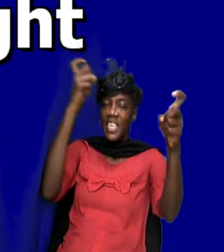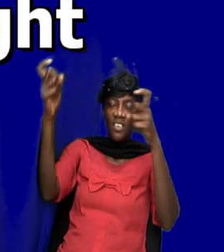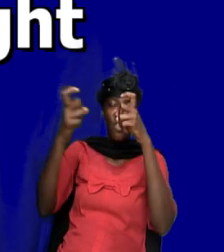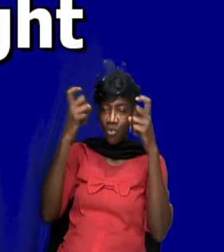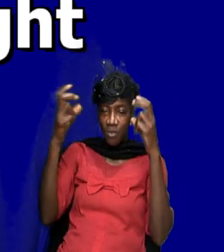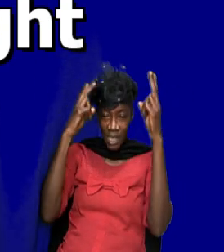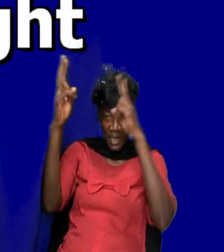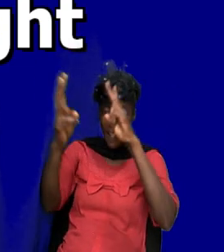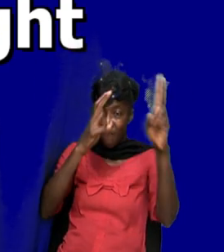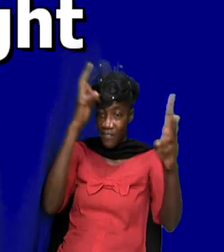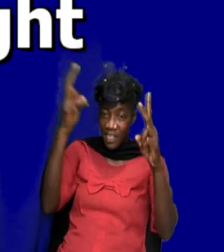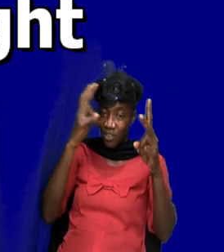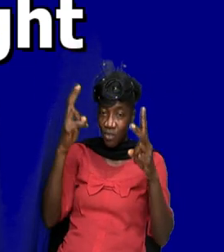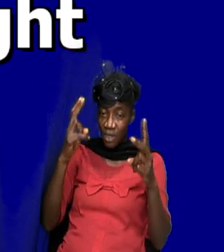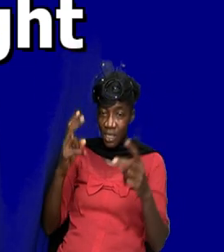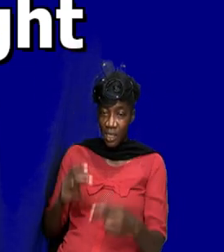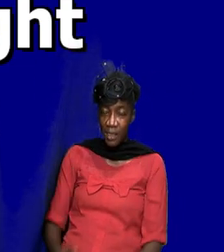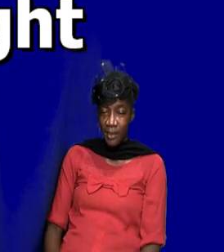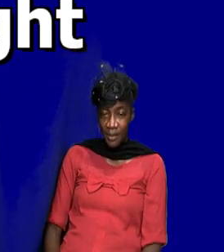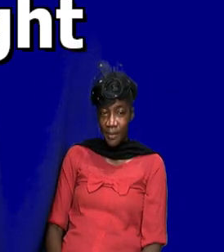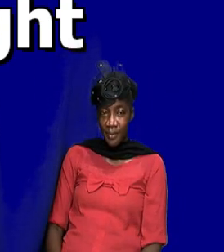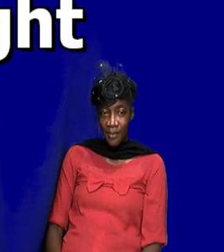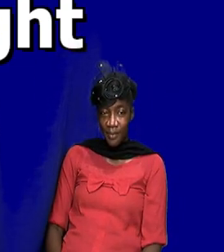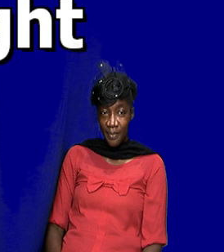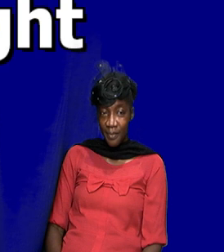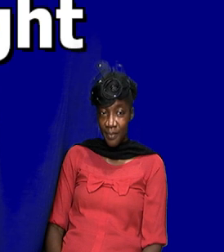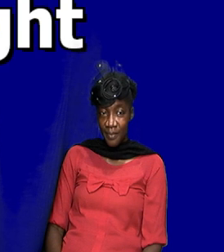Brethren, it's a serious thing this, you know.